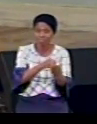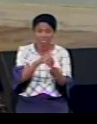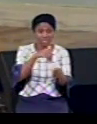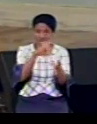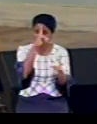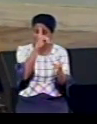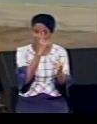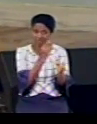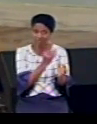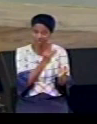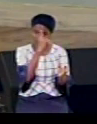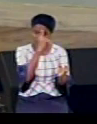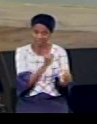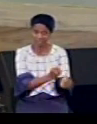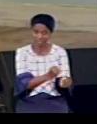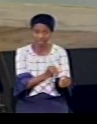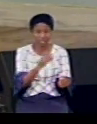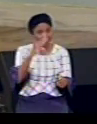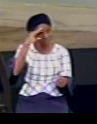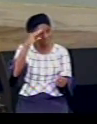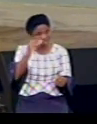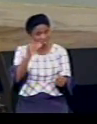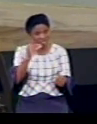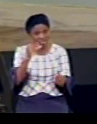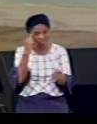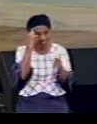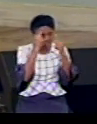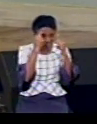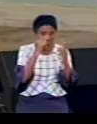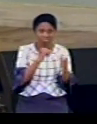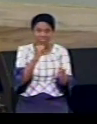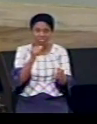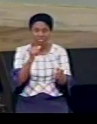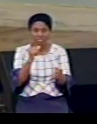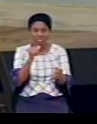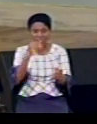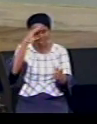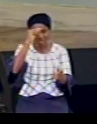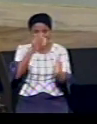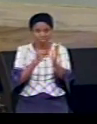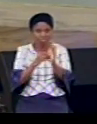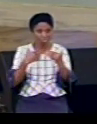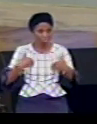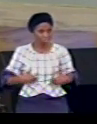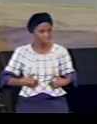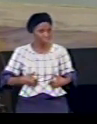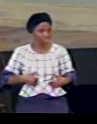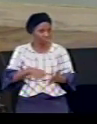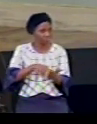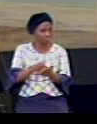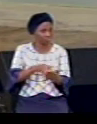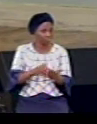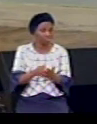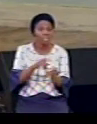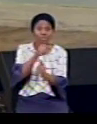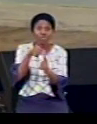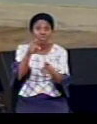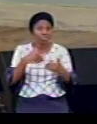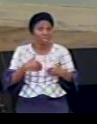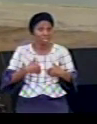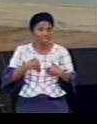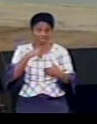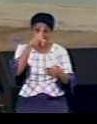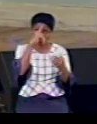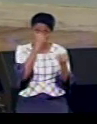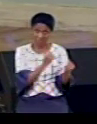He considered not his own body now dead. When you have faith in God, there are things you